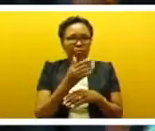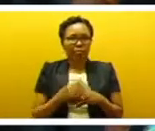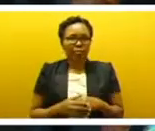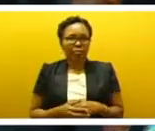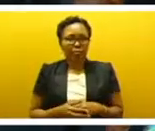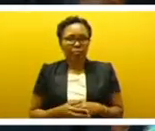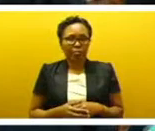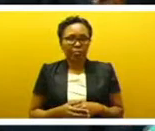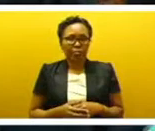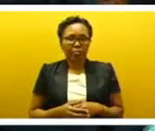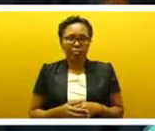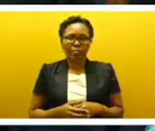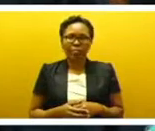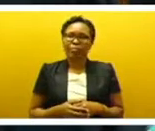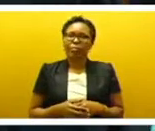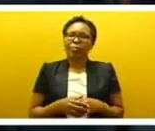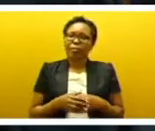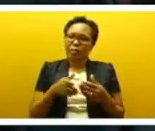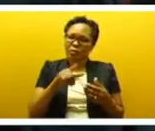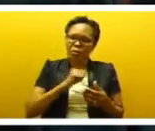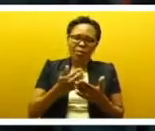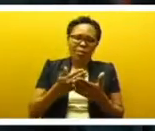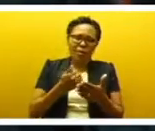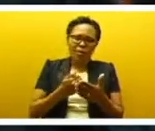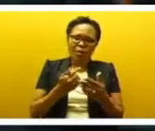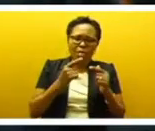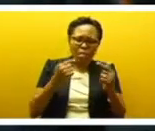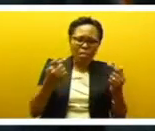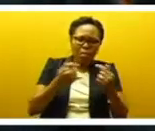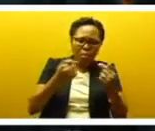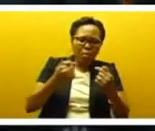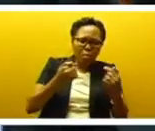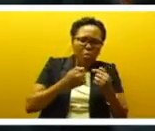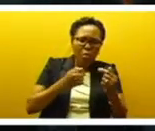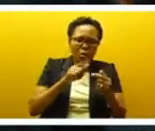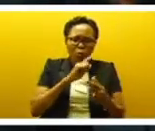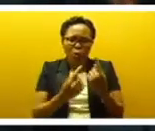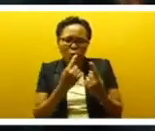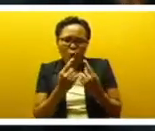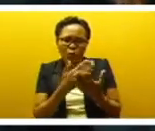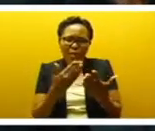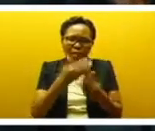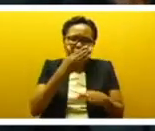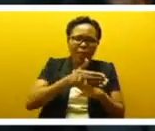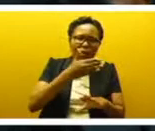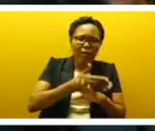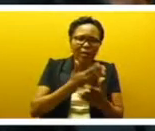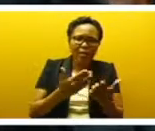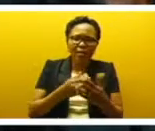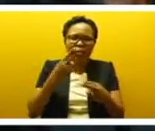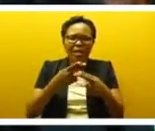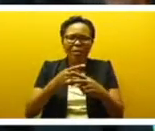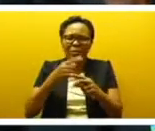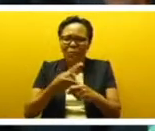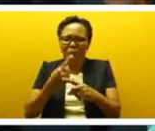so that it's not said, because we have been accused of cooking things, forging things. We've been called many names.